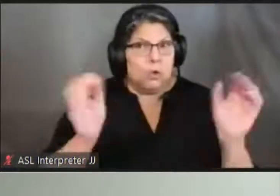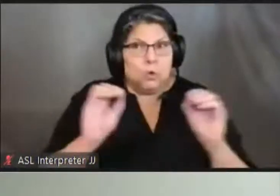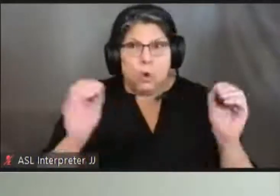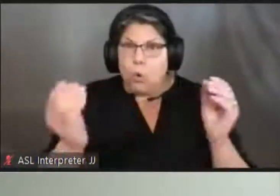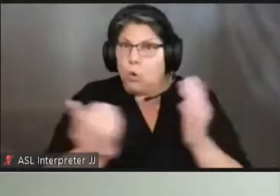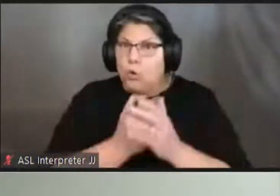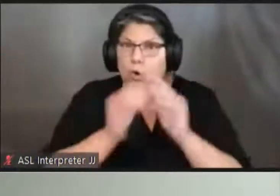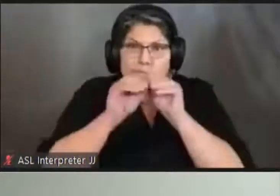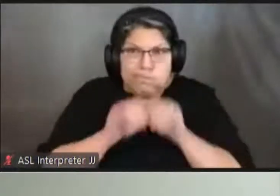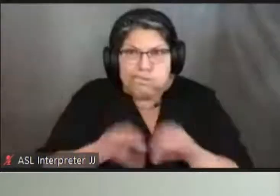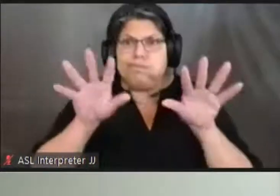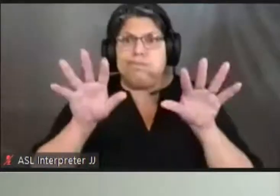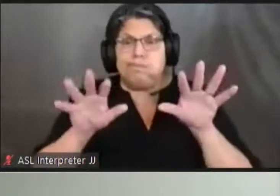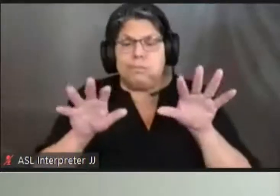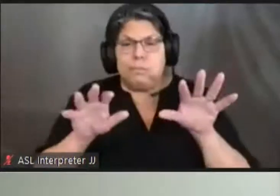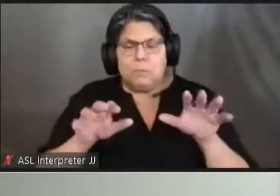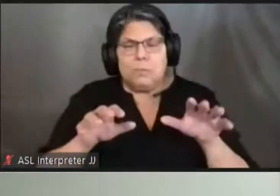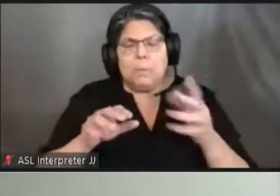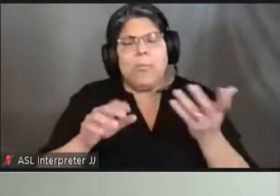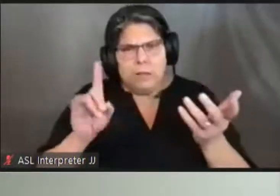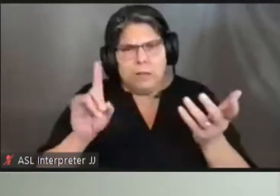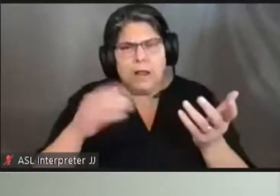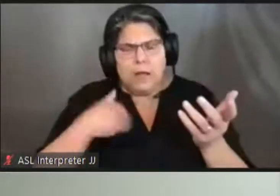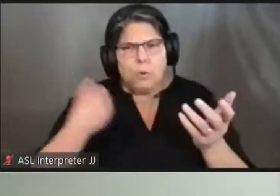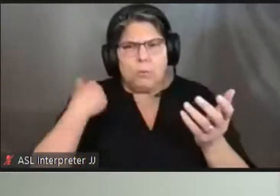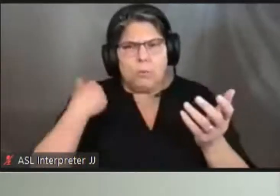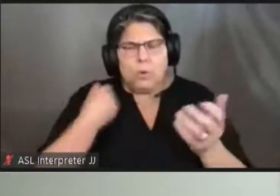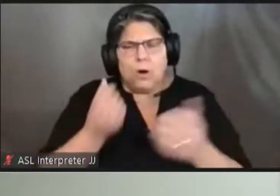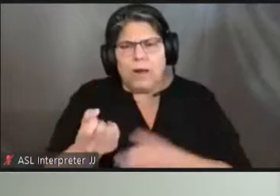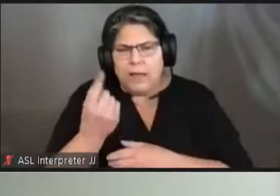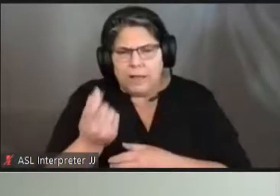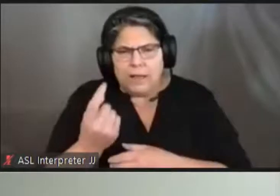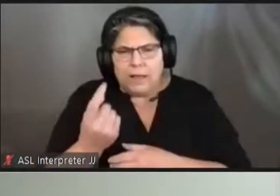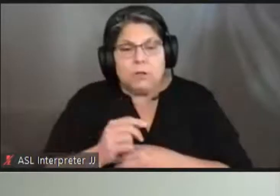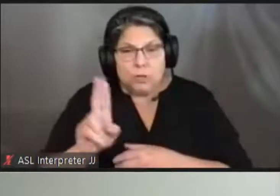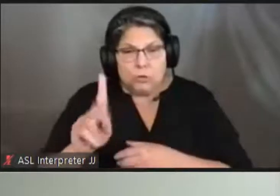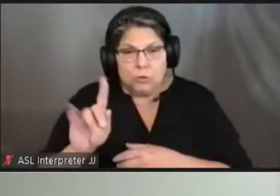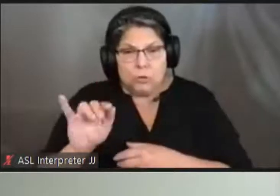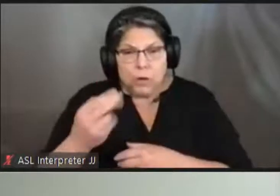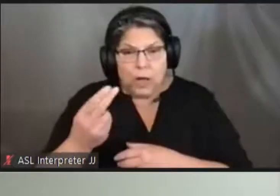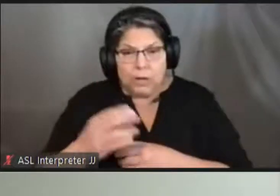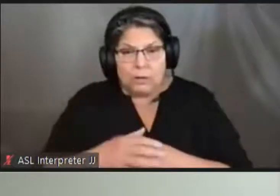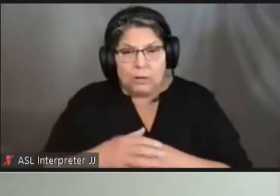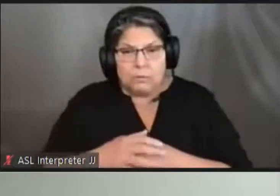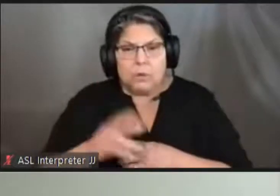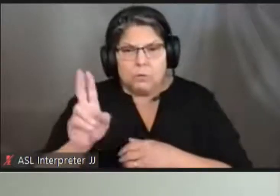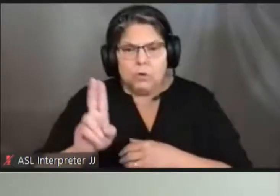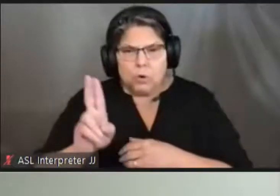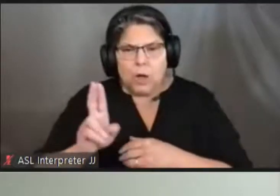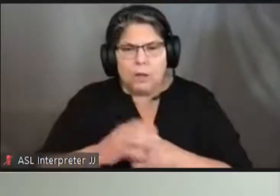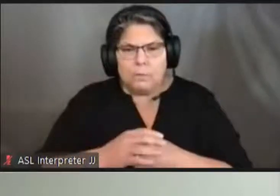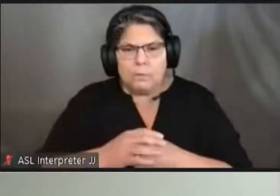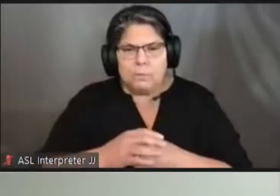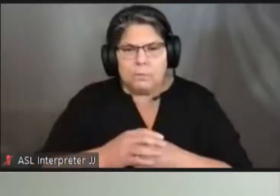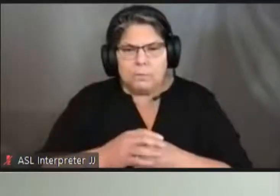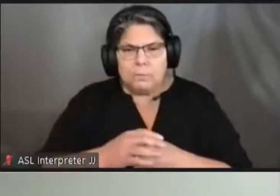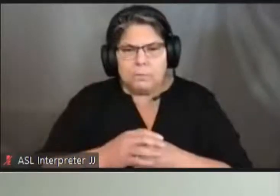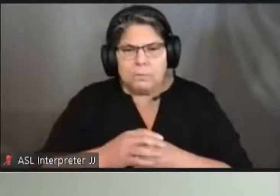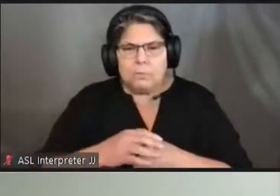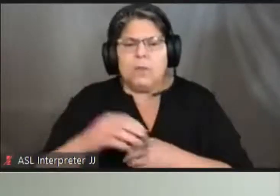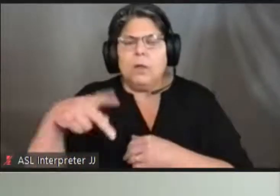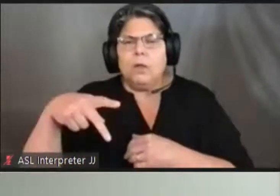is resolving. That involved 11 residents and 3 staff. This infection was brought in